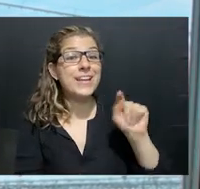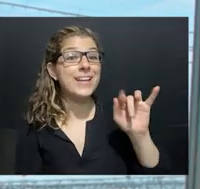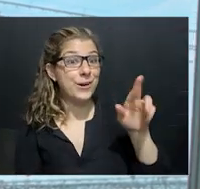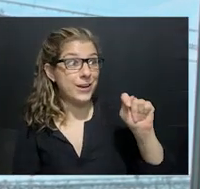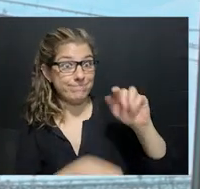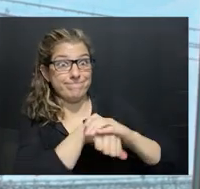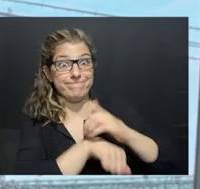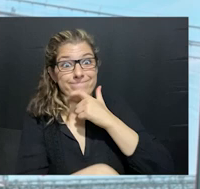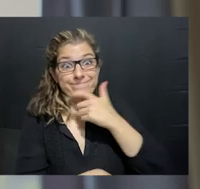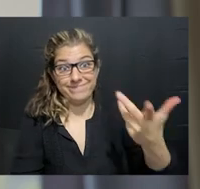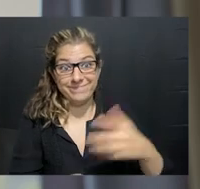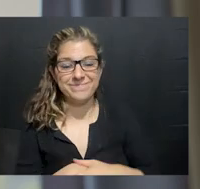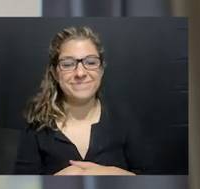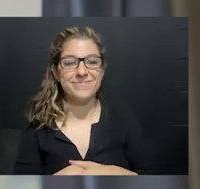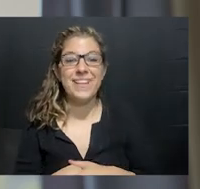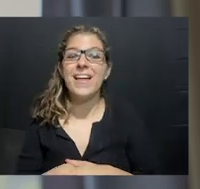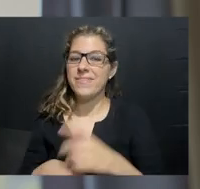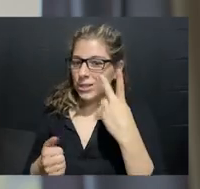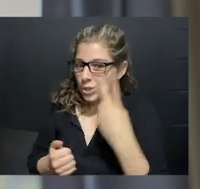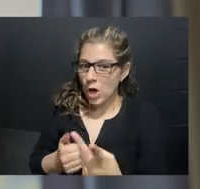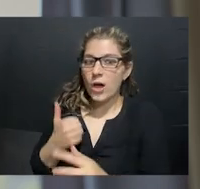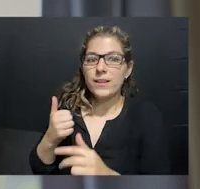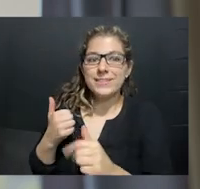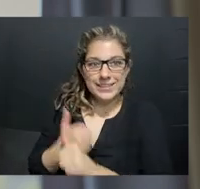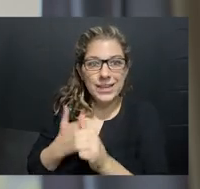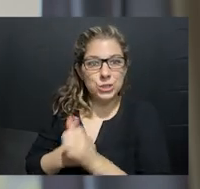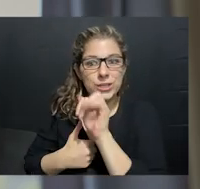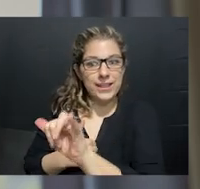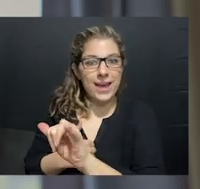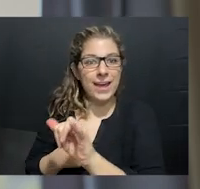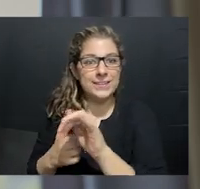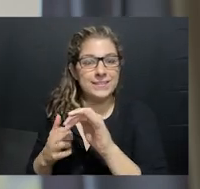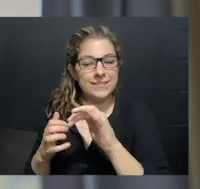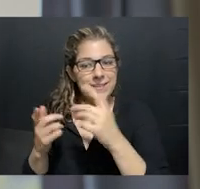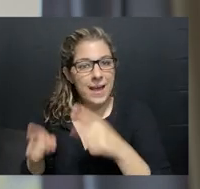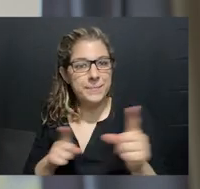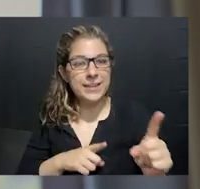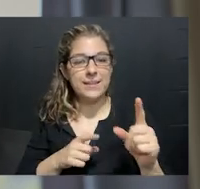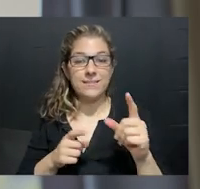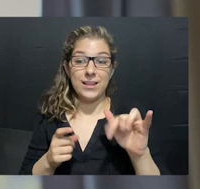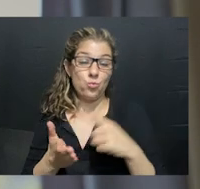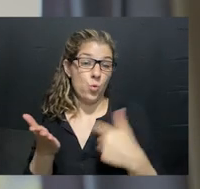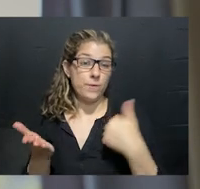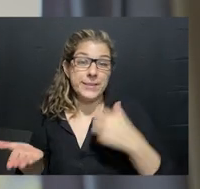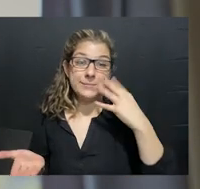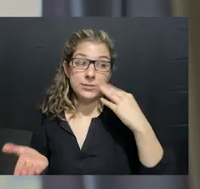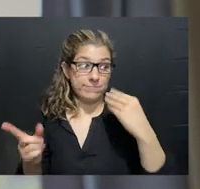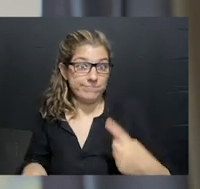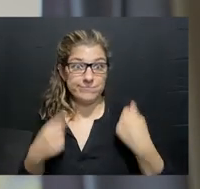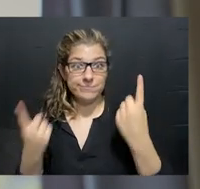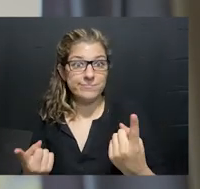that, and they saw the dangers in that emerging, and you know, perhaps that's what we've been experiencing over the